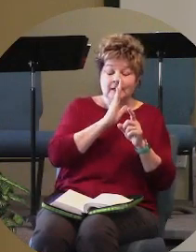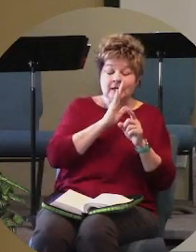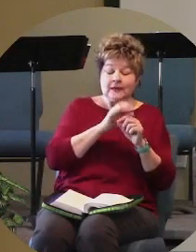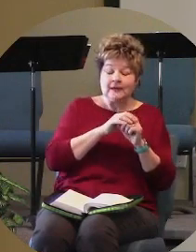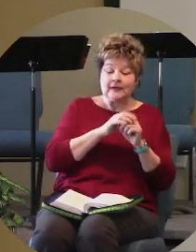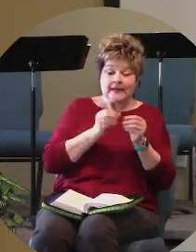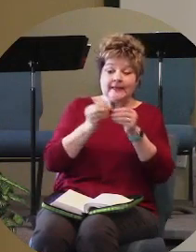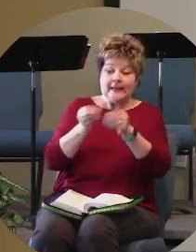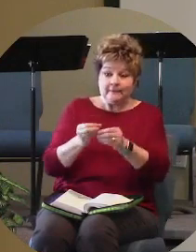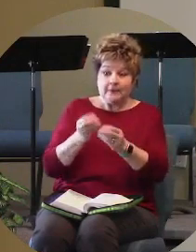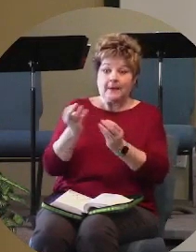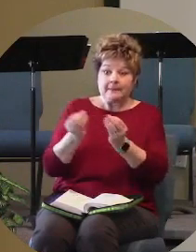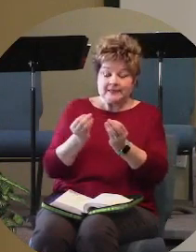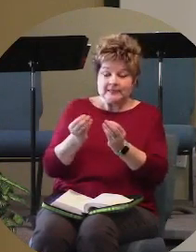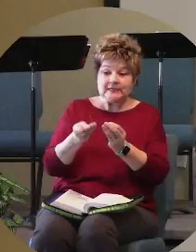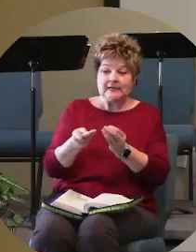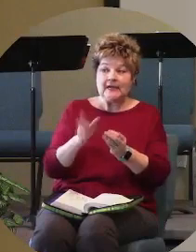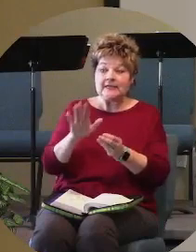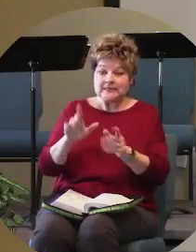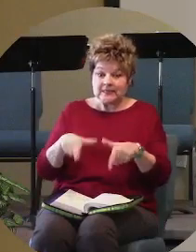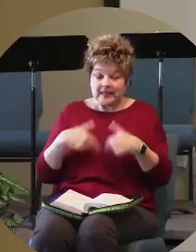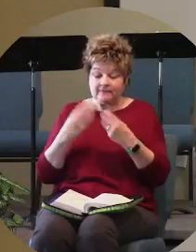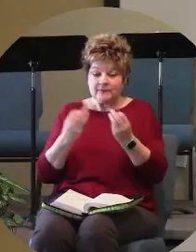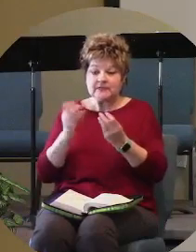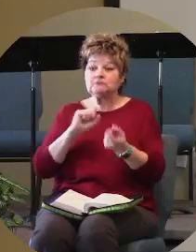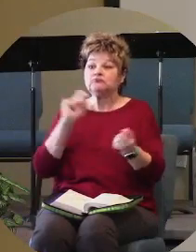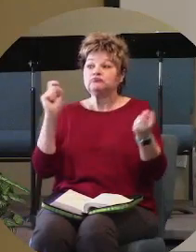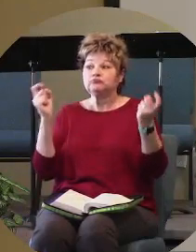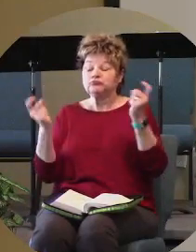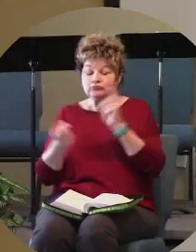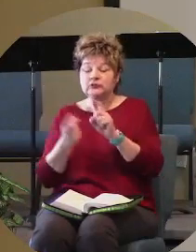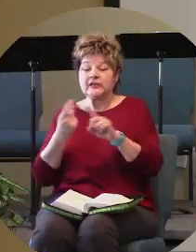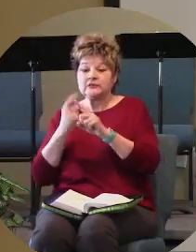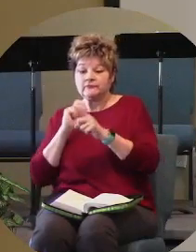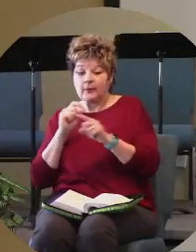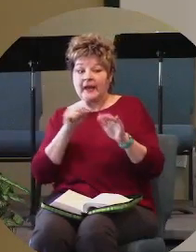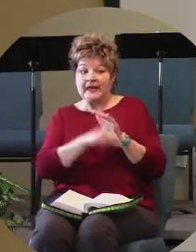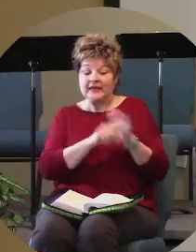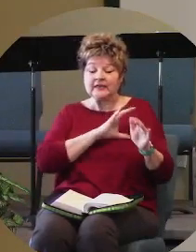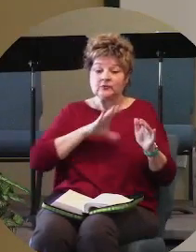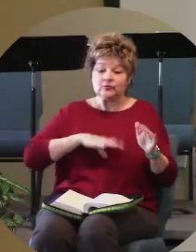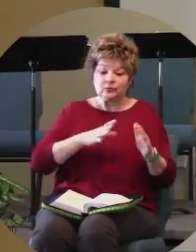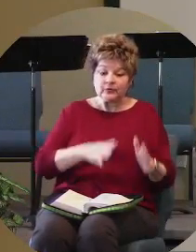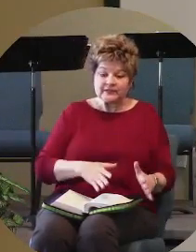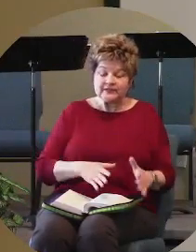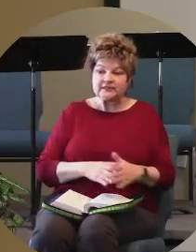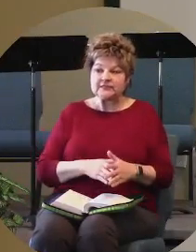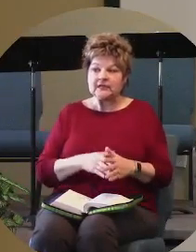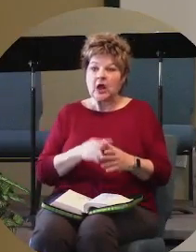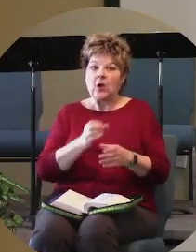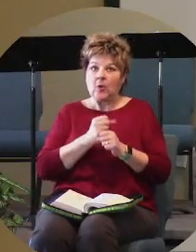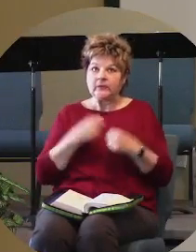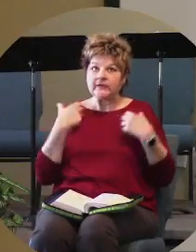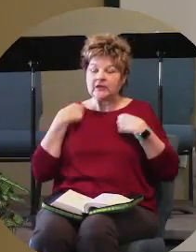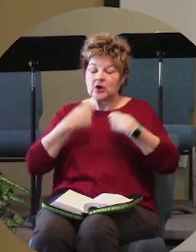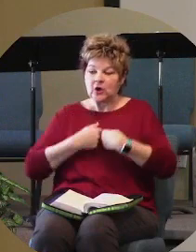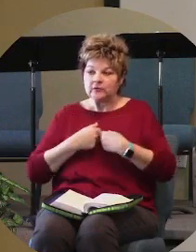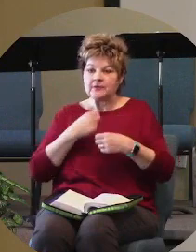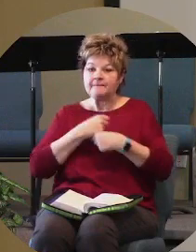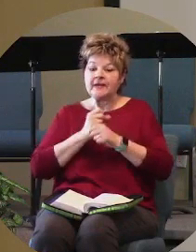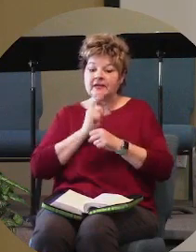and gave him a mission, and his life mission changed from murdering Christians, holding cloaks, and making sure